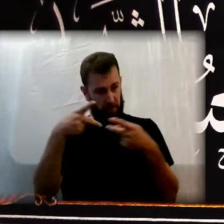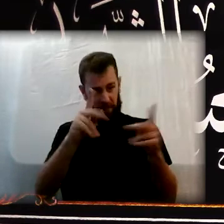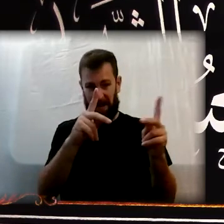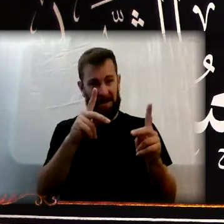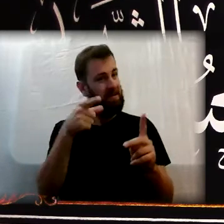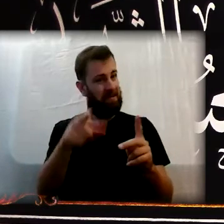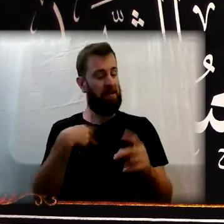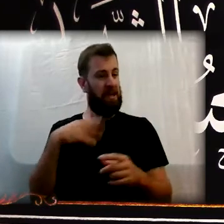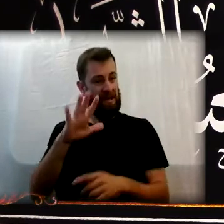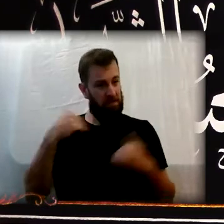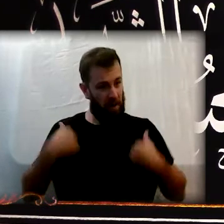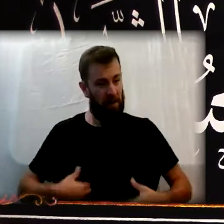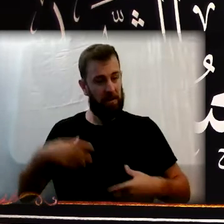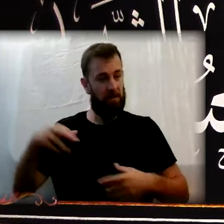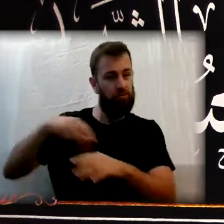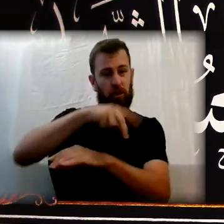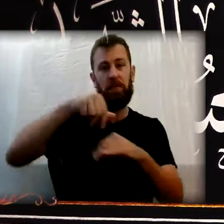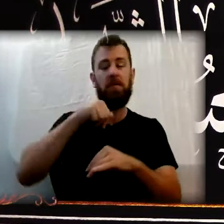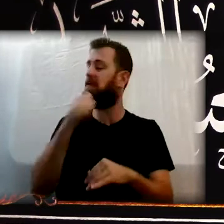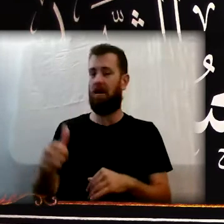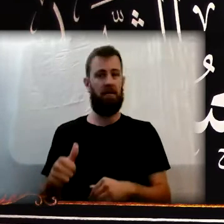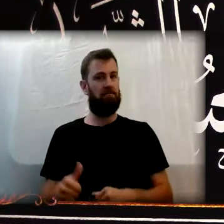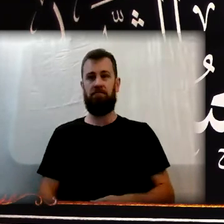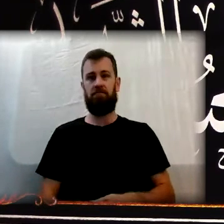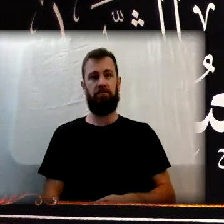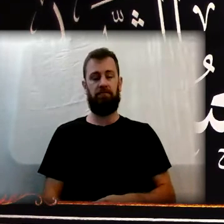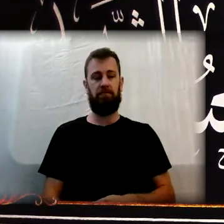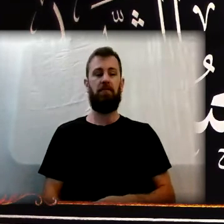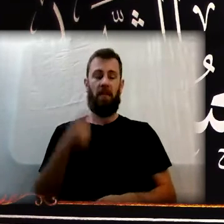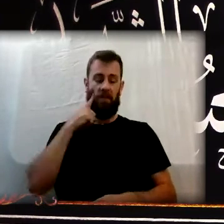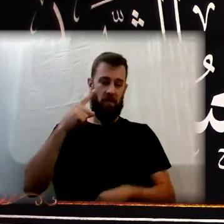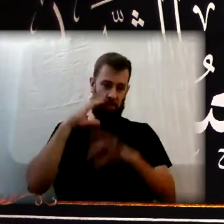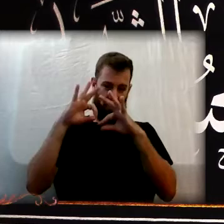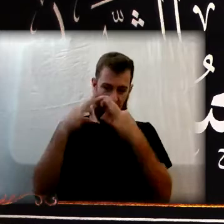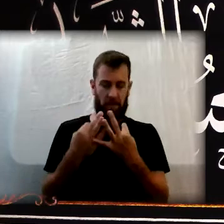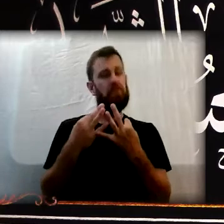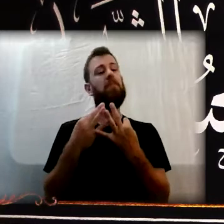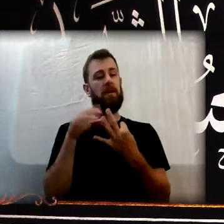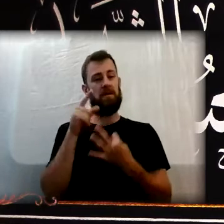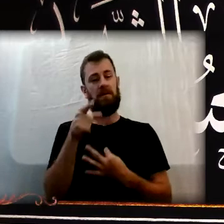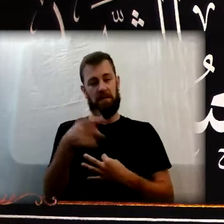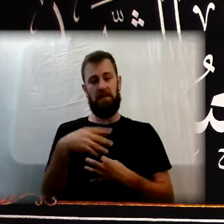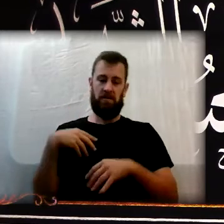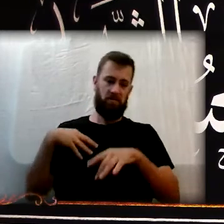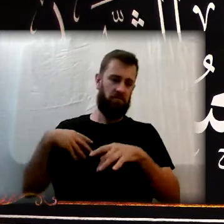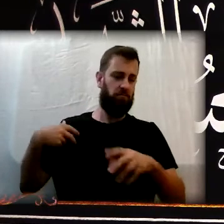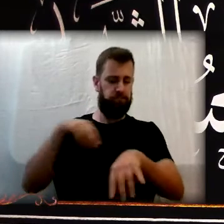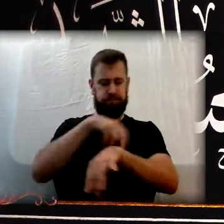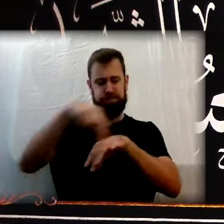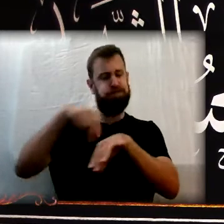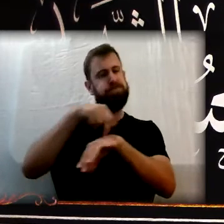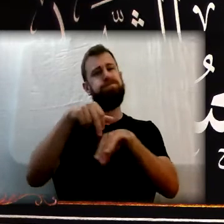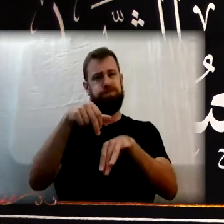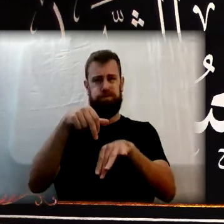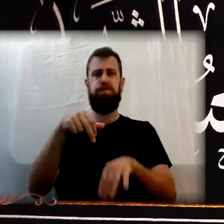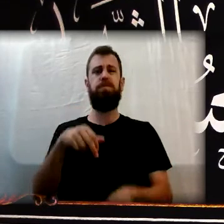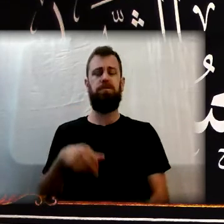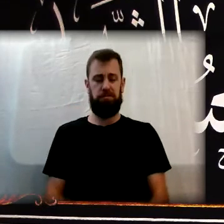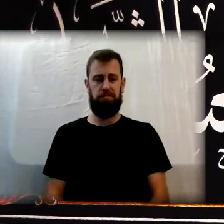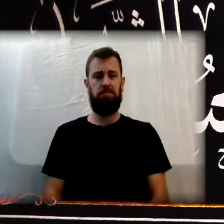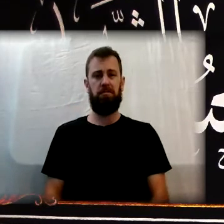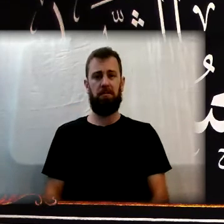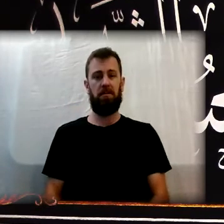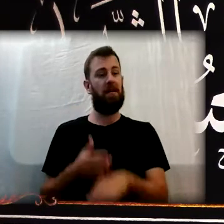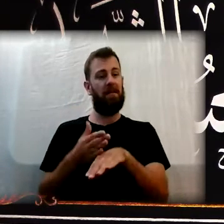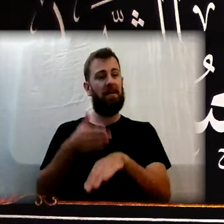you to trample his body." The bodies of the Banu Hashim were trampled in Karbala.